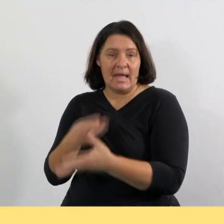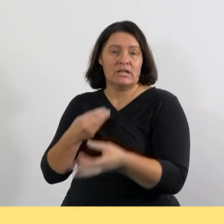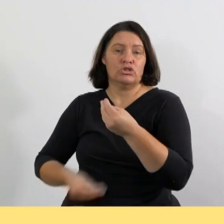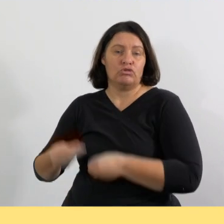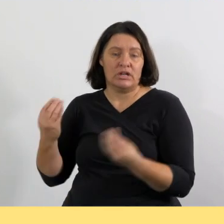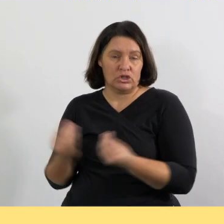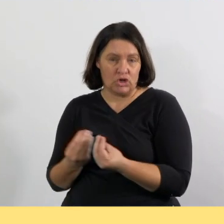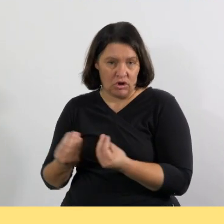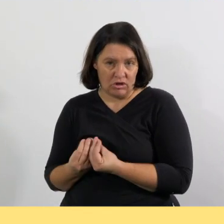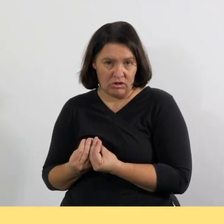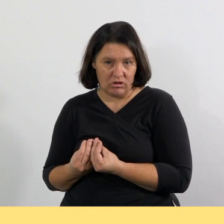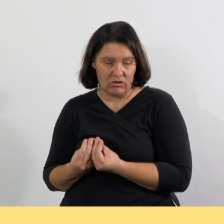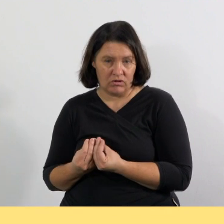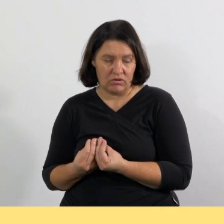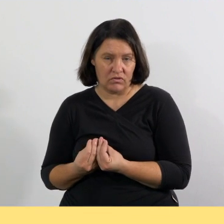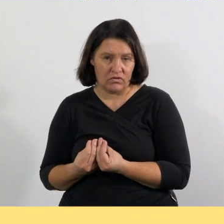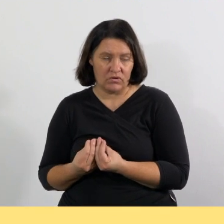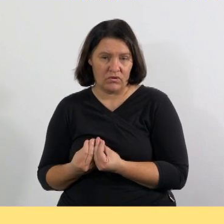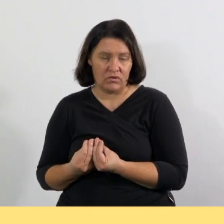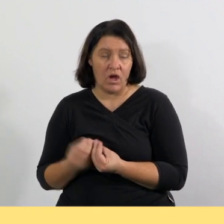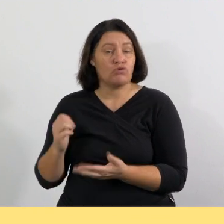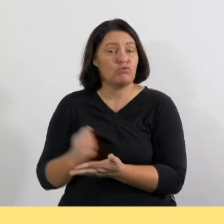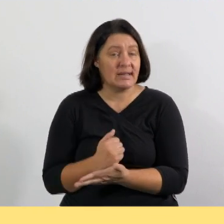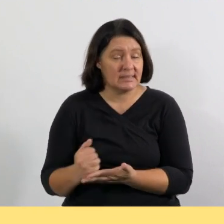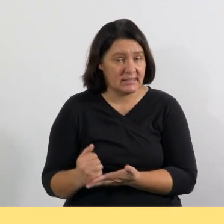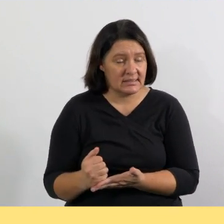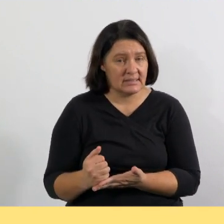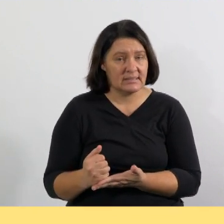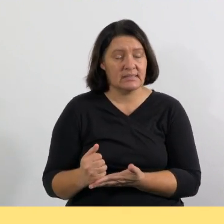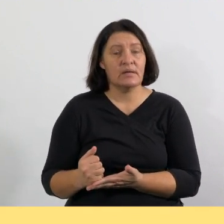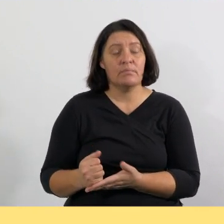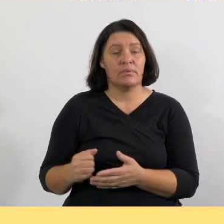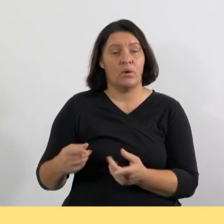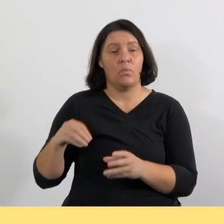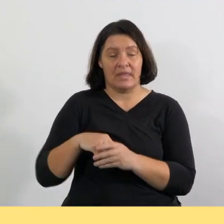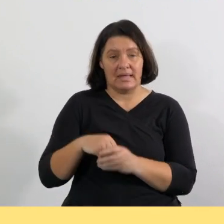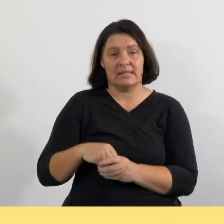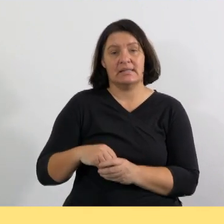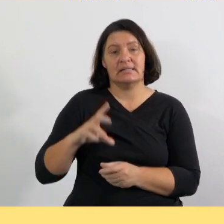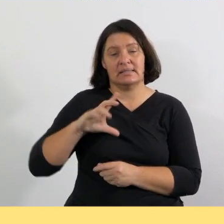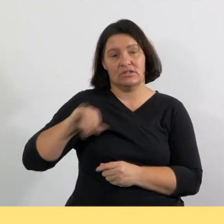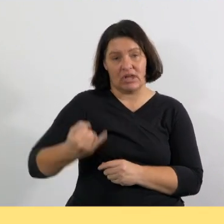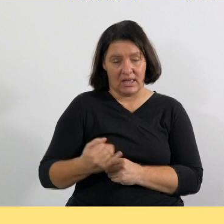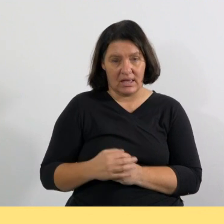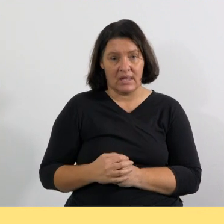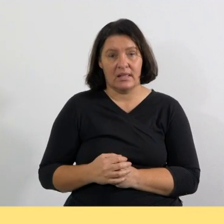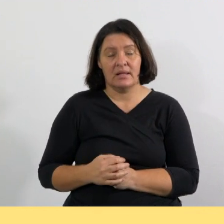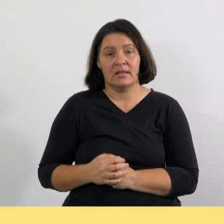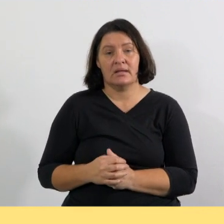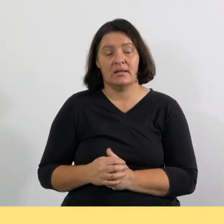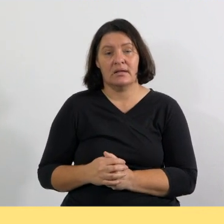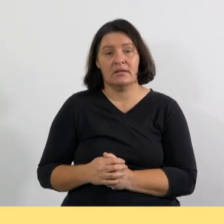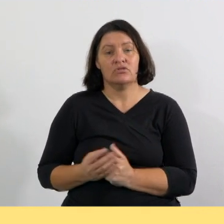bought trading stock on credit, which will be in the CJ. And then if the goods